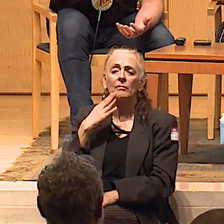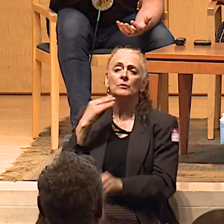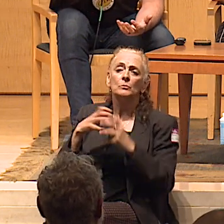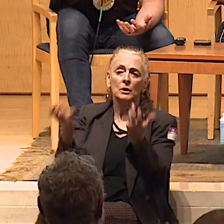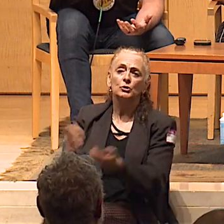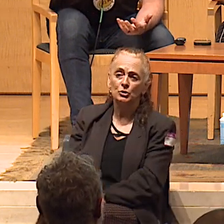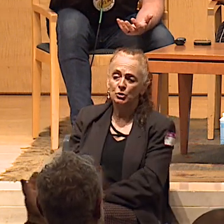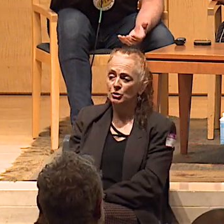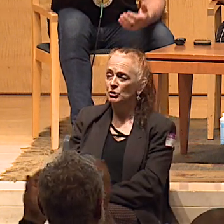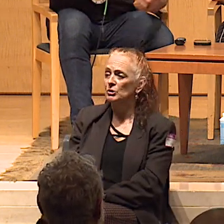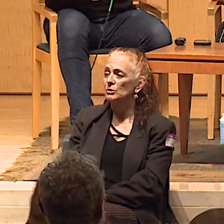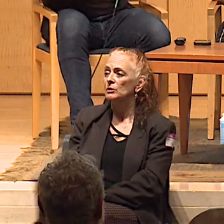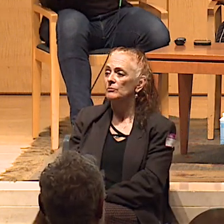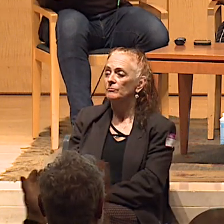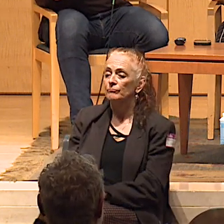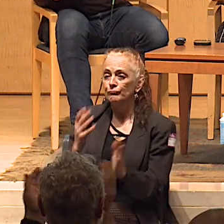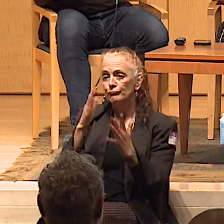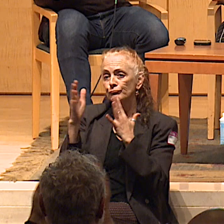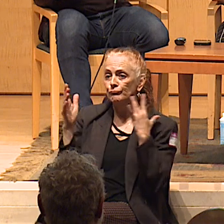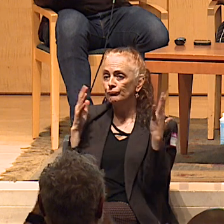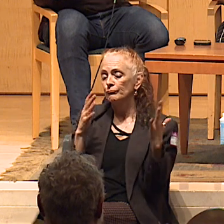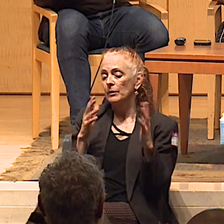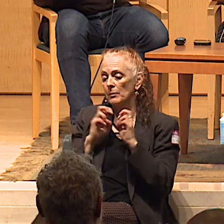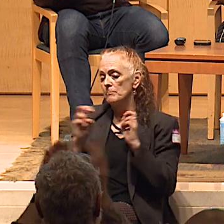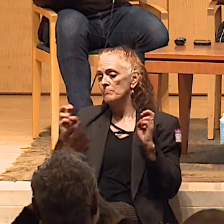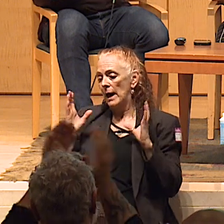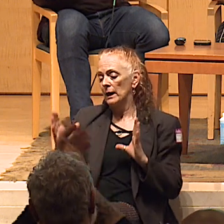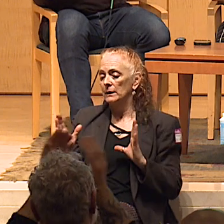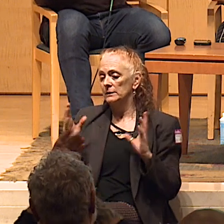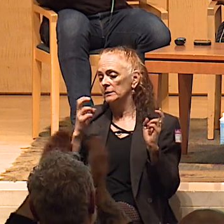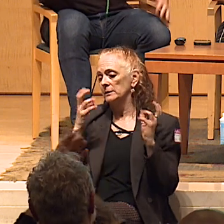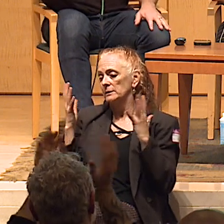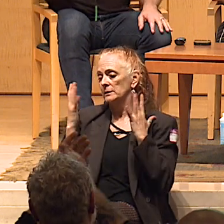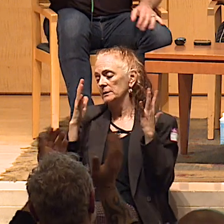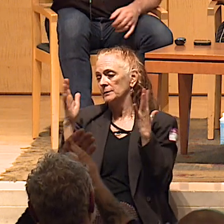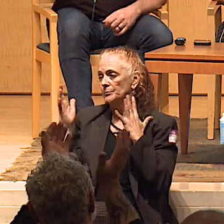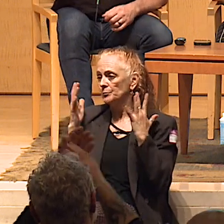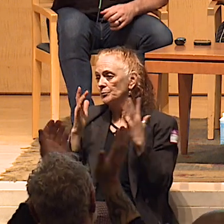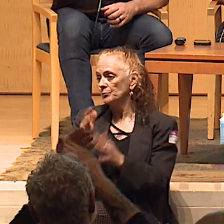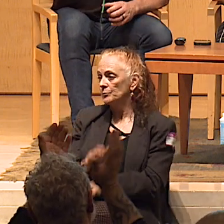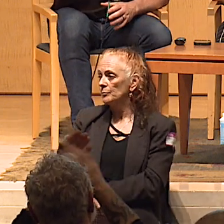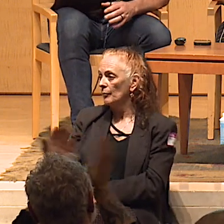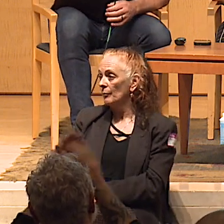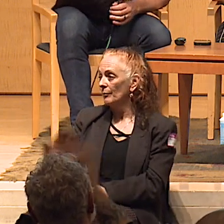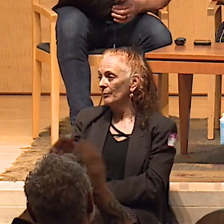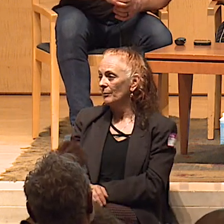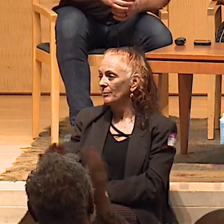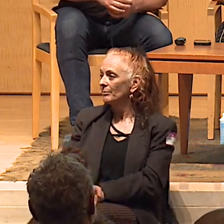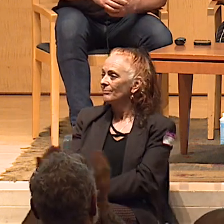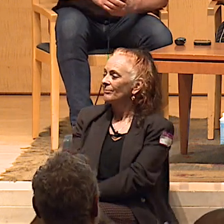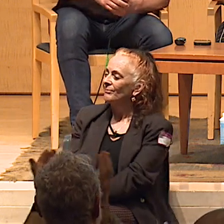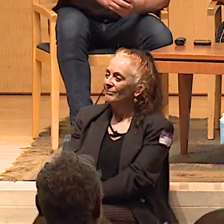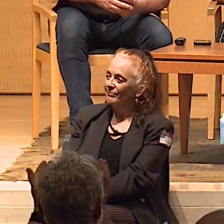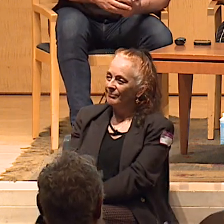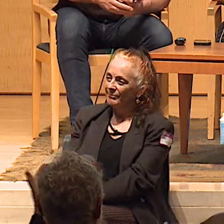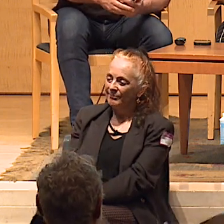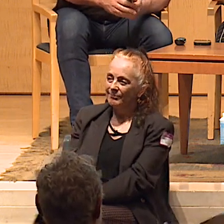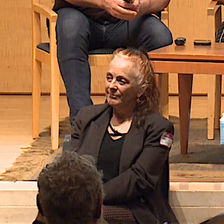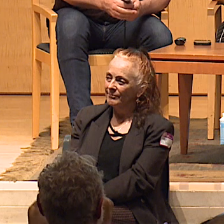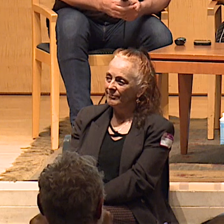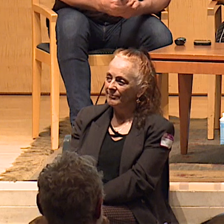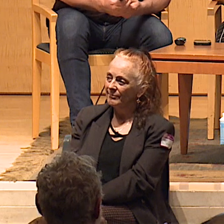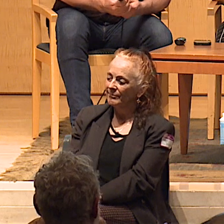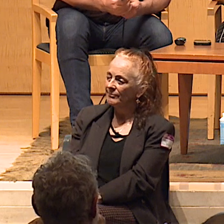here. And let's give it up for the panelists. Incredible. So, thank you. I brought a